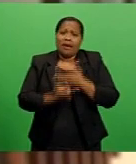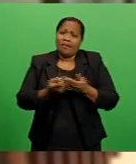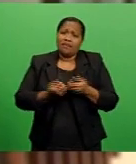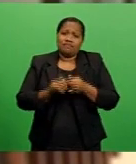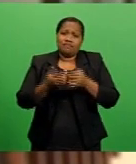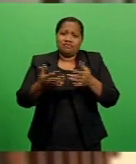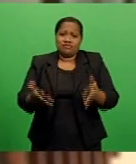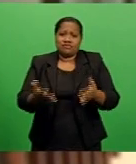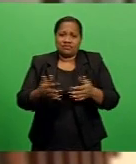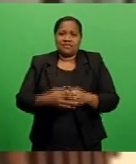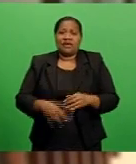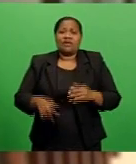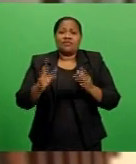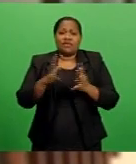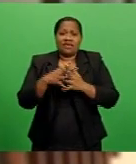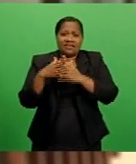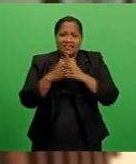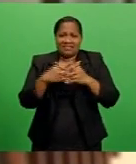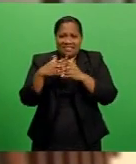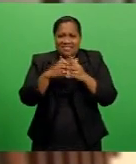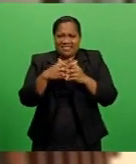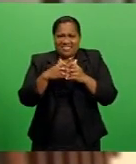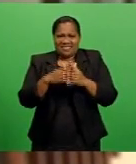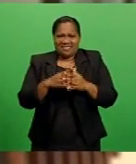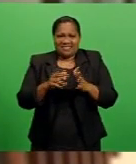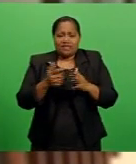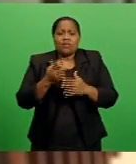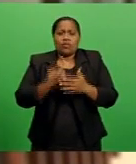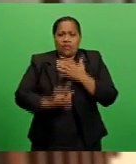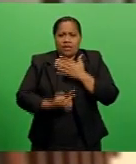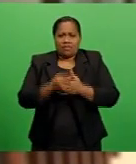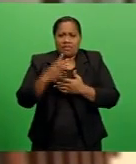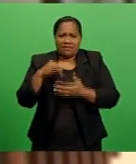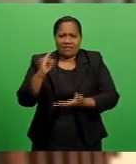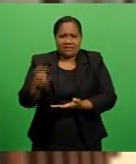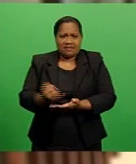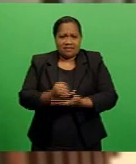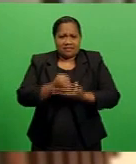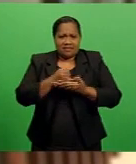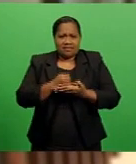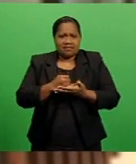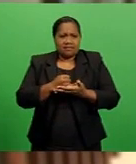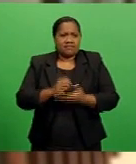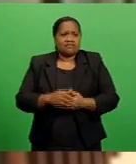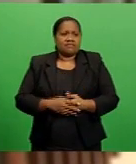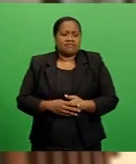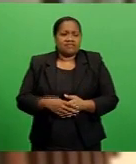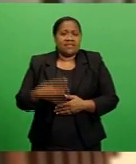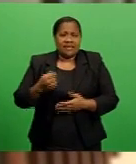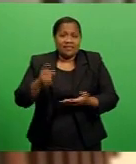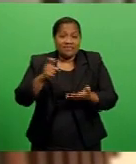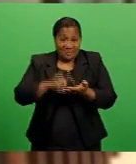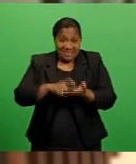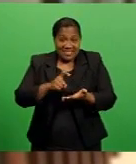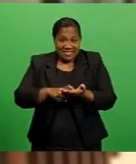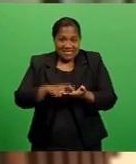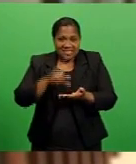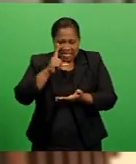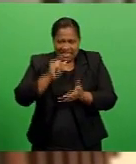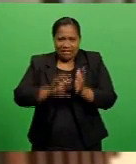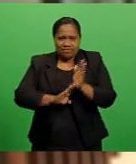yield shattered momentum from its recent rebound, and investors cautiously resumed bets that it can continue